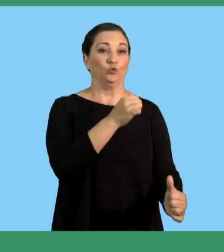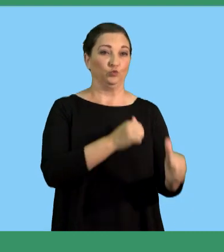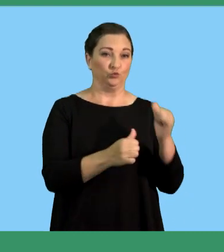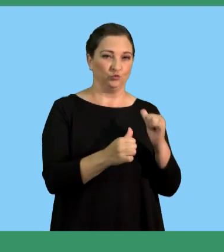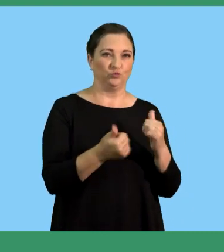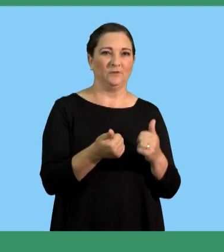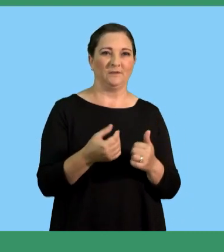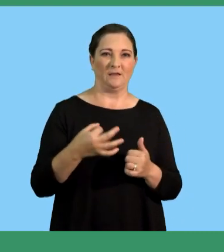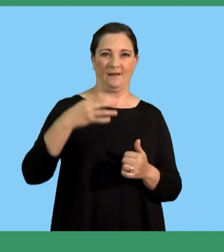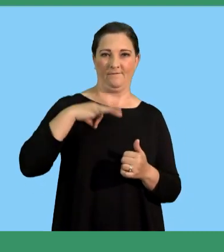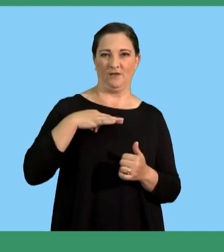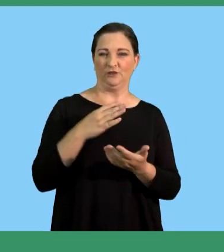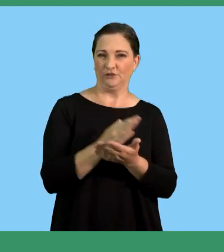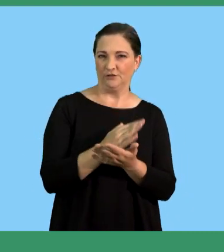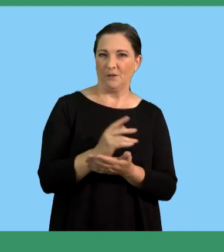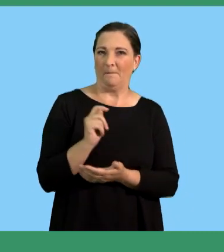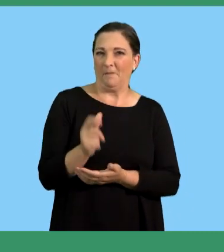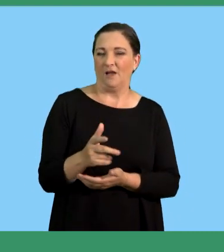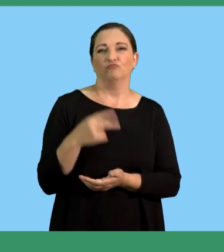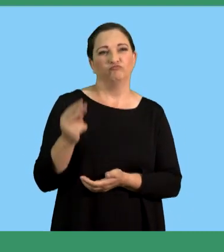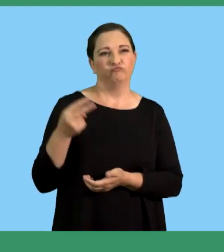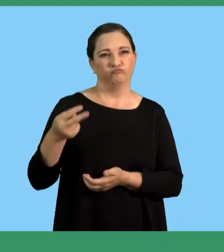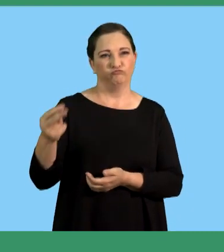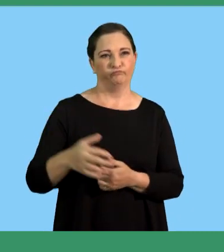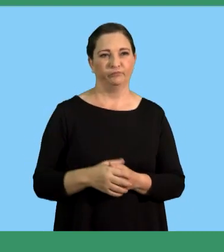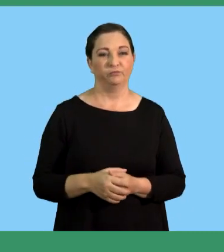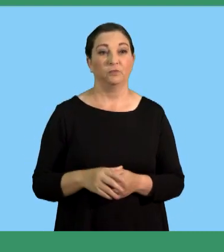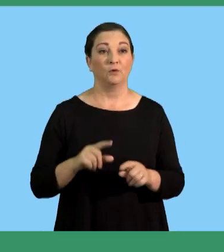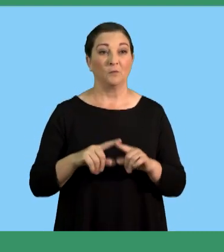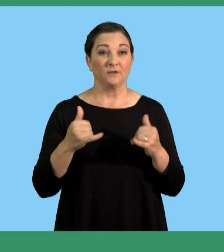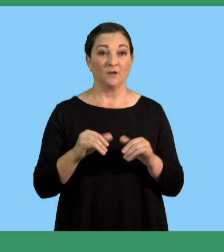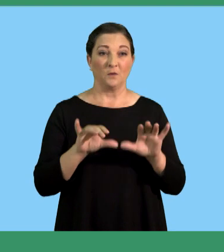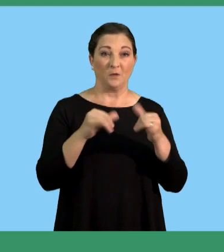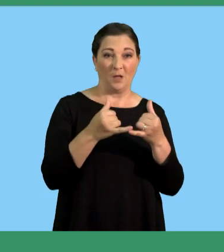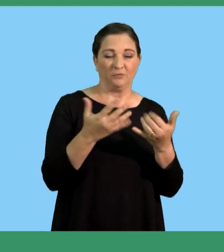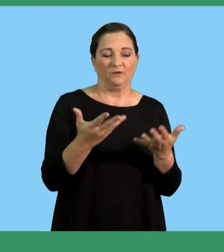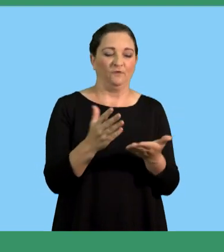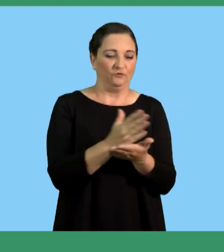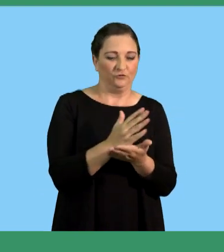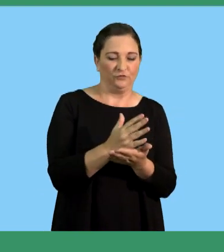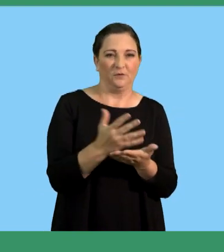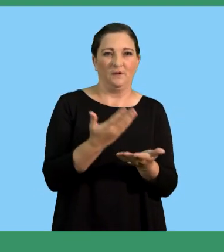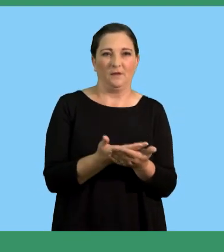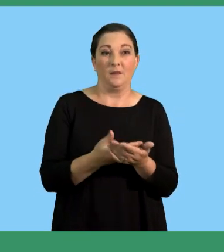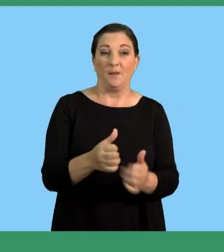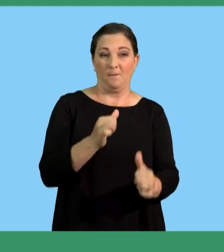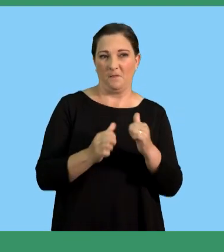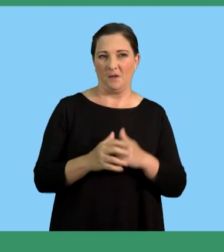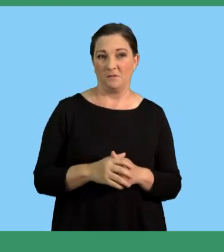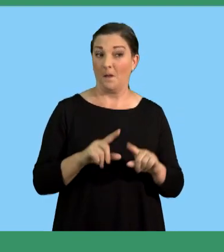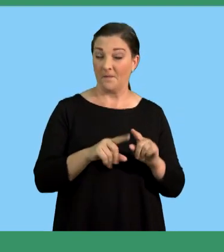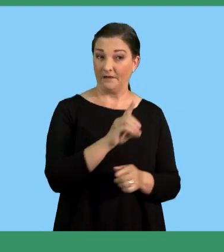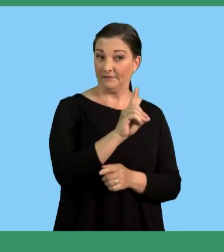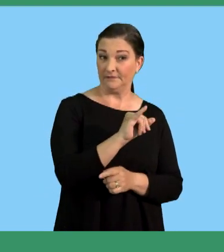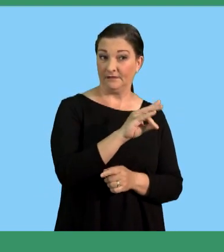is paid regularly by a company to its shareholders. Remember, they don't get interest, they get dividends as shareholders.